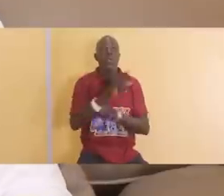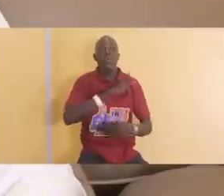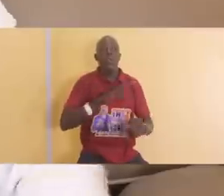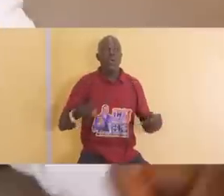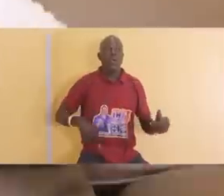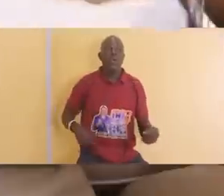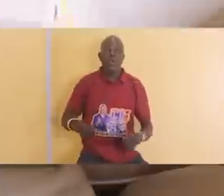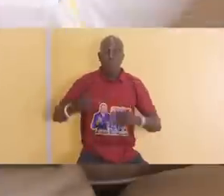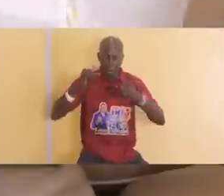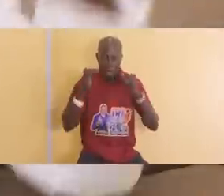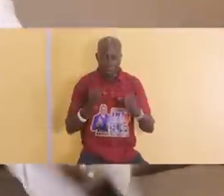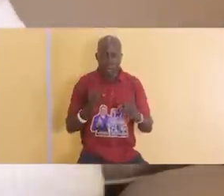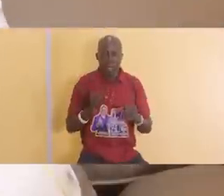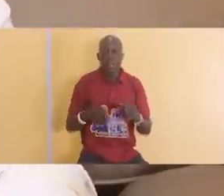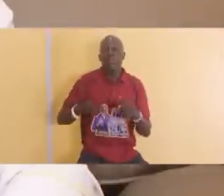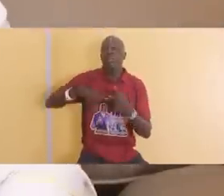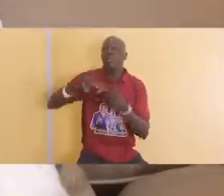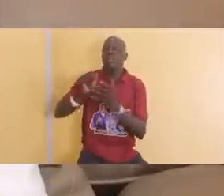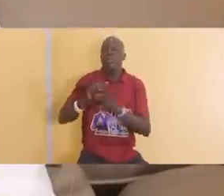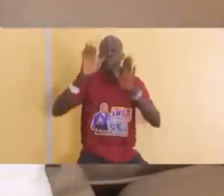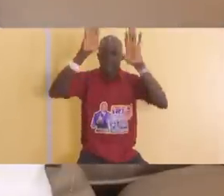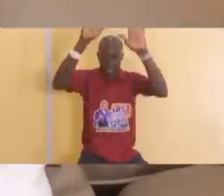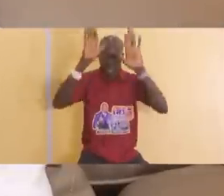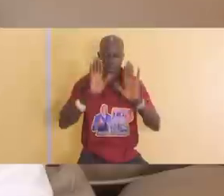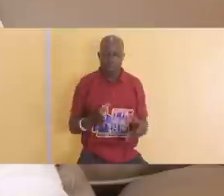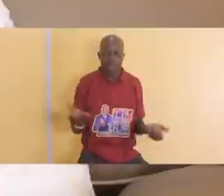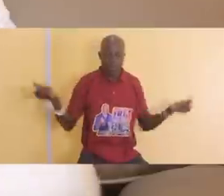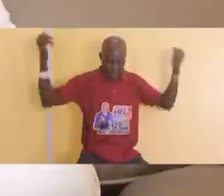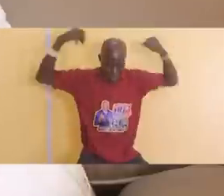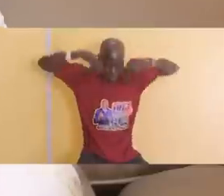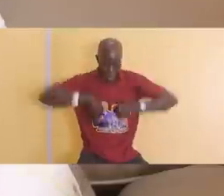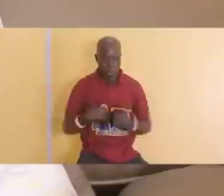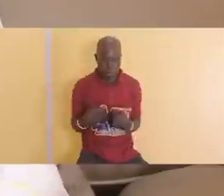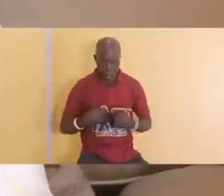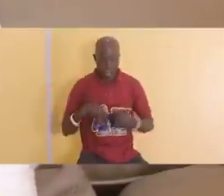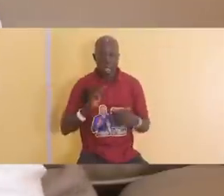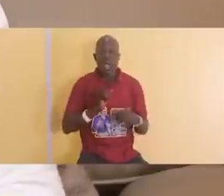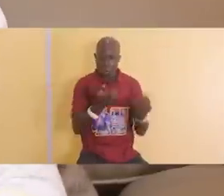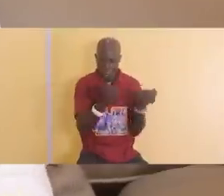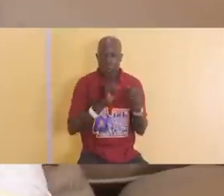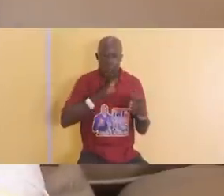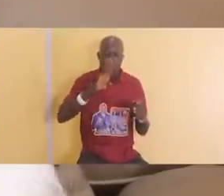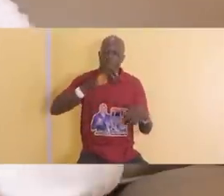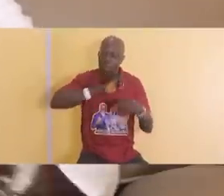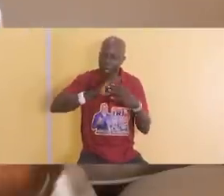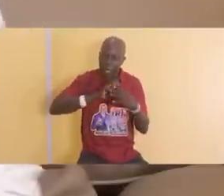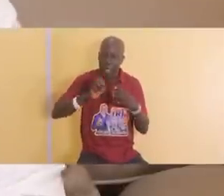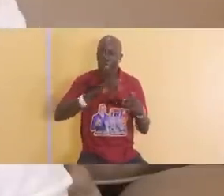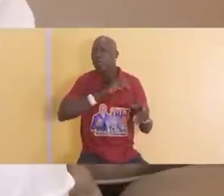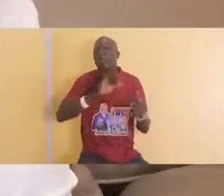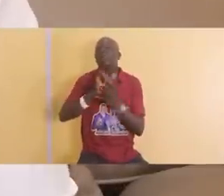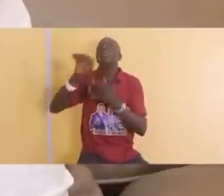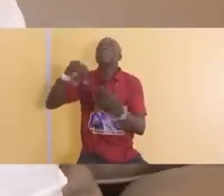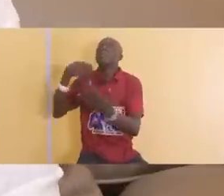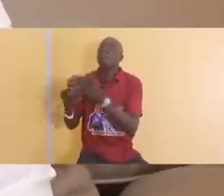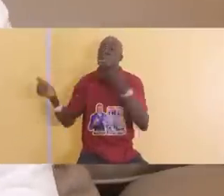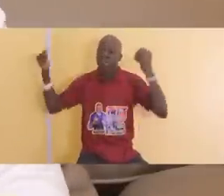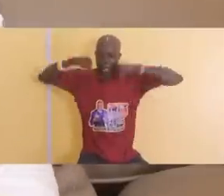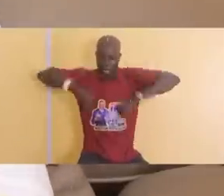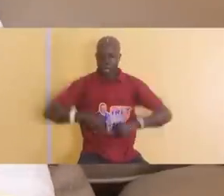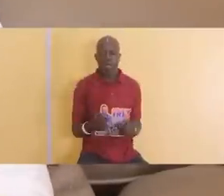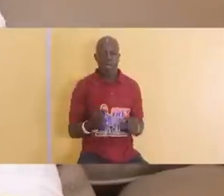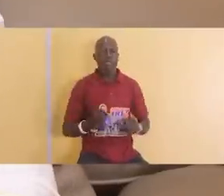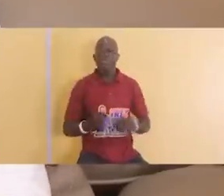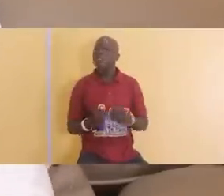power of science and wonders gbe wo me mo fe ku le yan lasan I want to be egbe mi mo extraordinary oya wa oruko Jesu yes